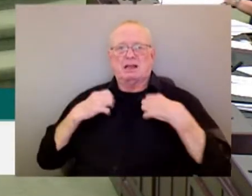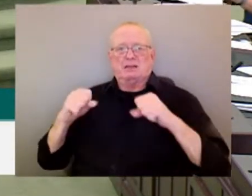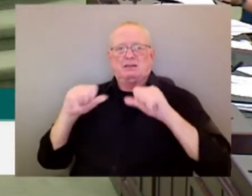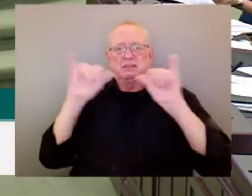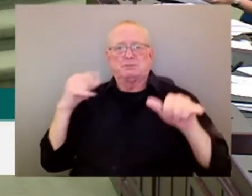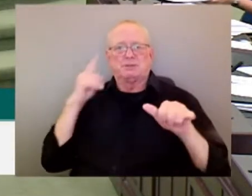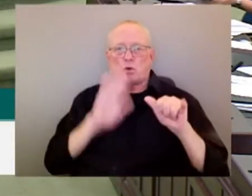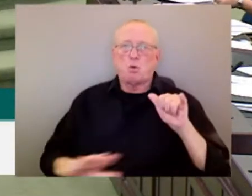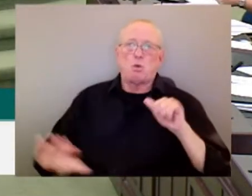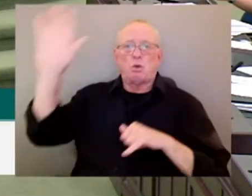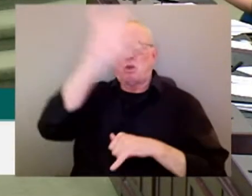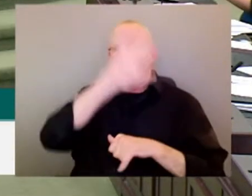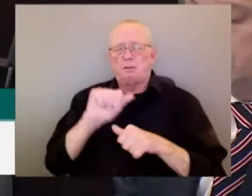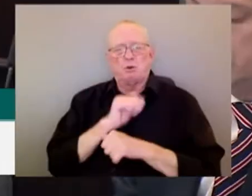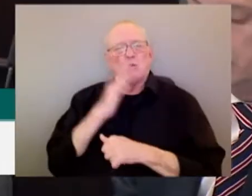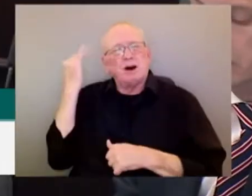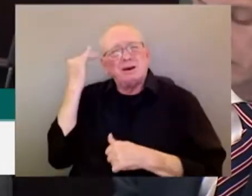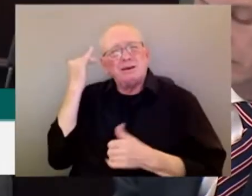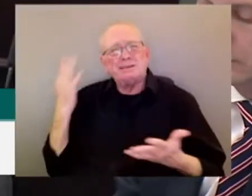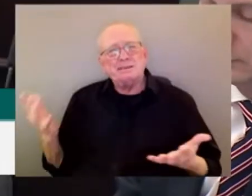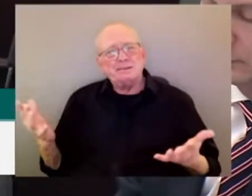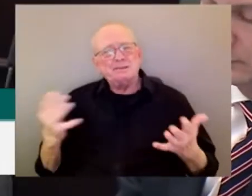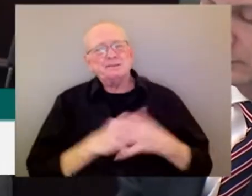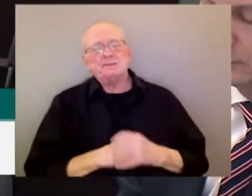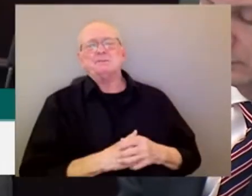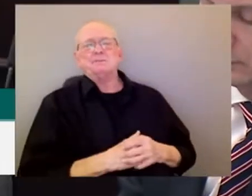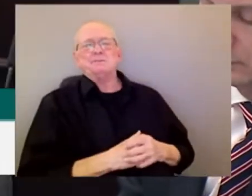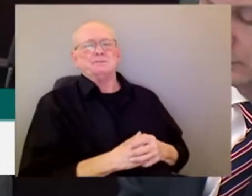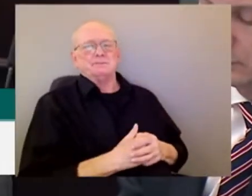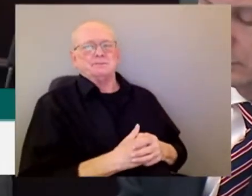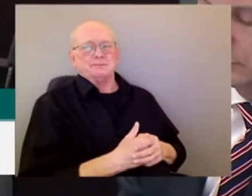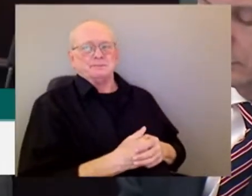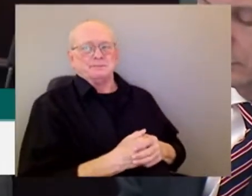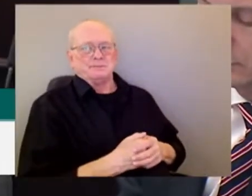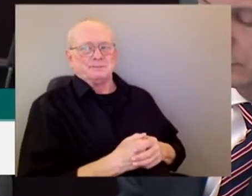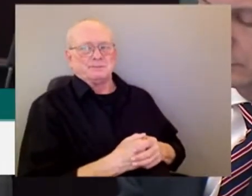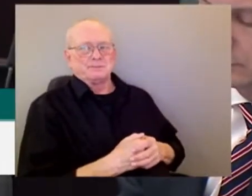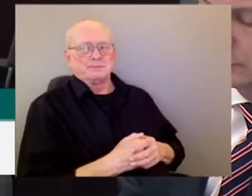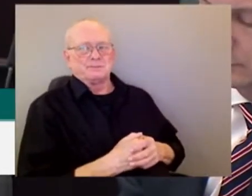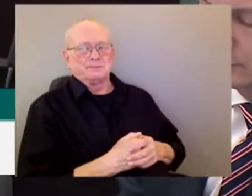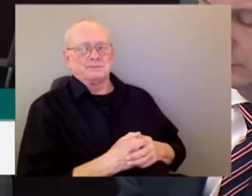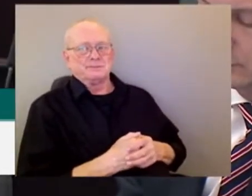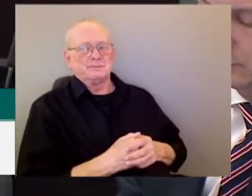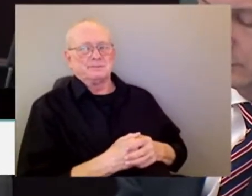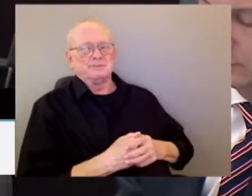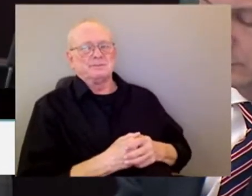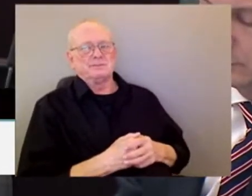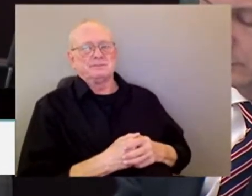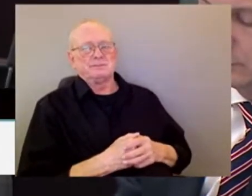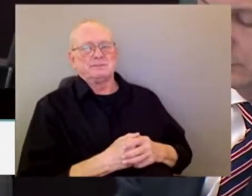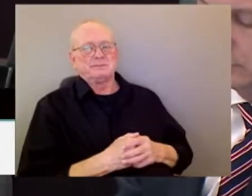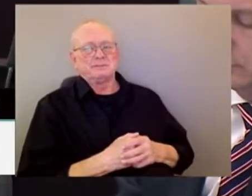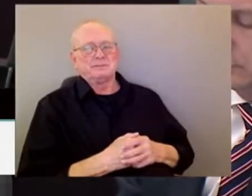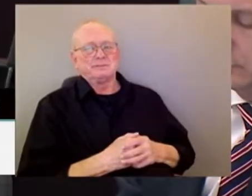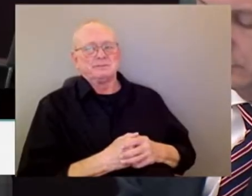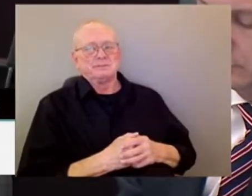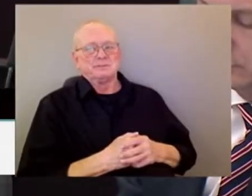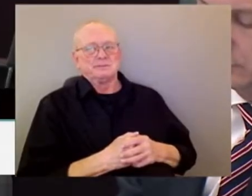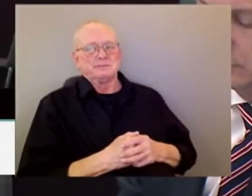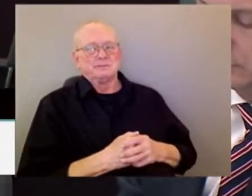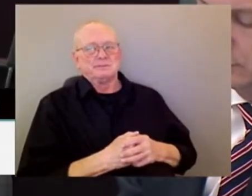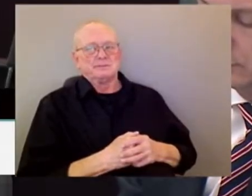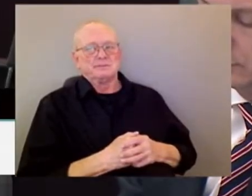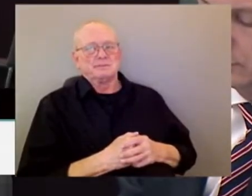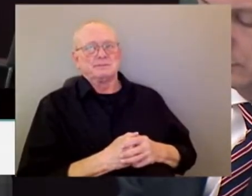The Honourable Minister of Health. Thank you, Mr. Speaker. And in fact, the members opposite continue to be